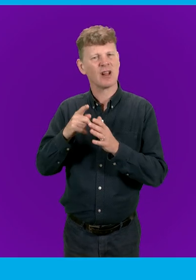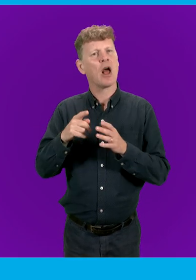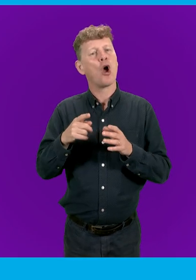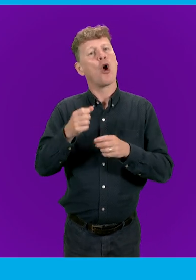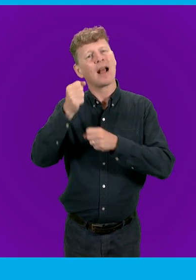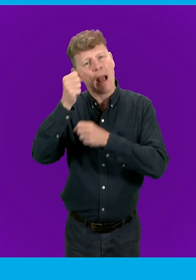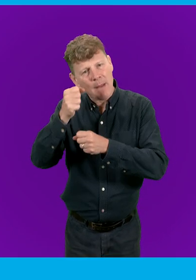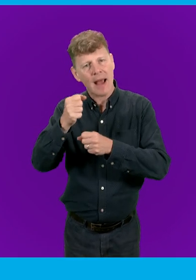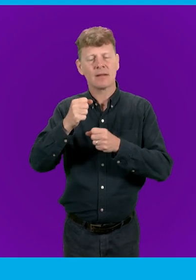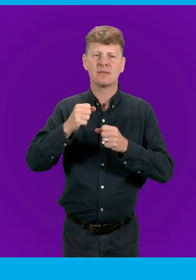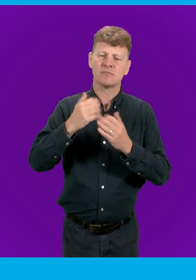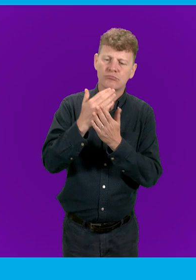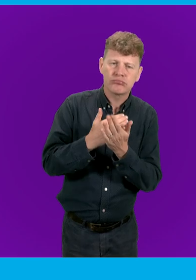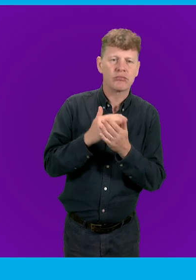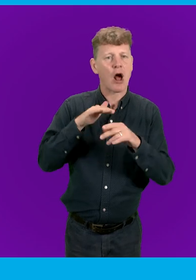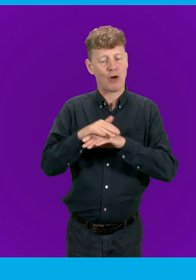consent important?